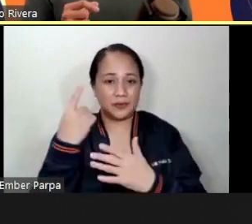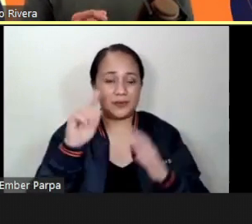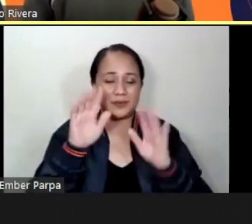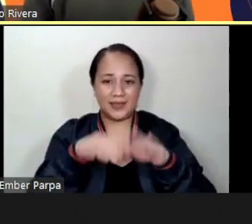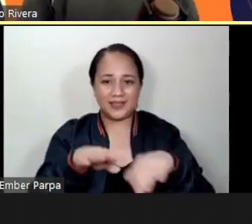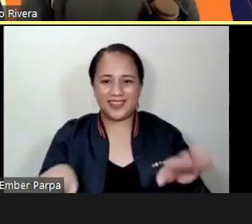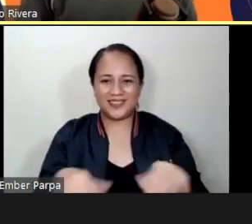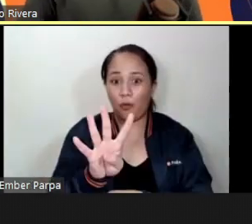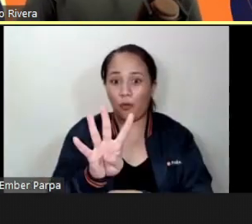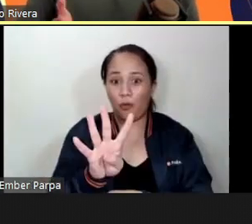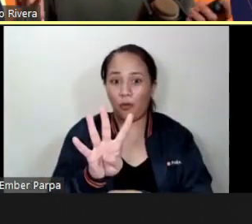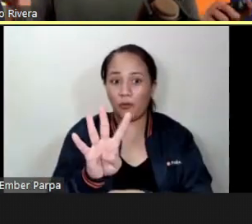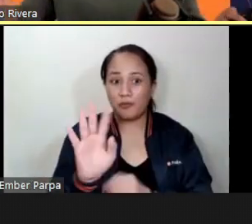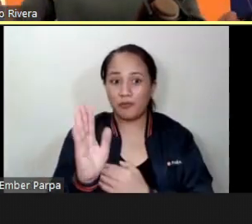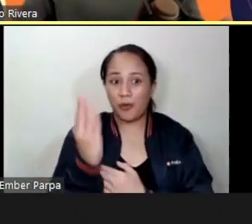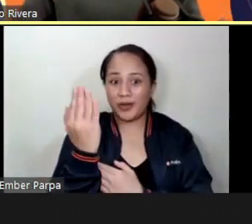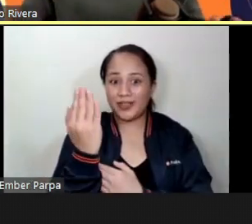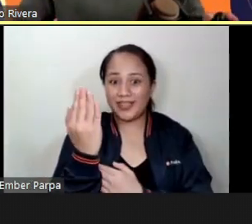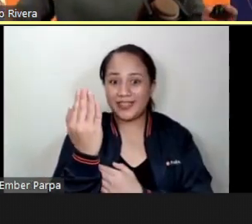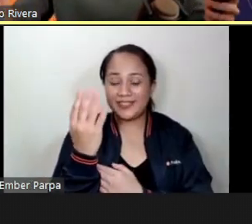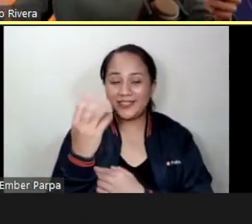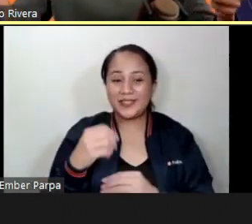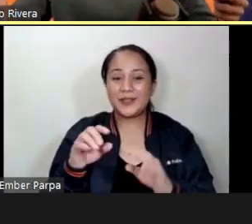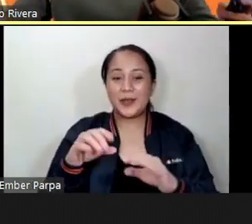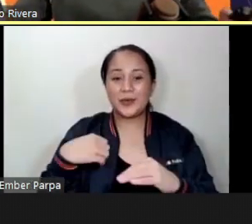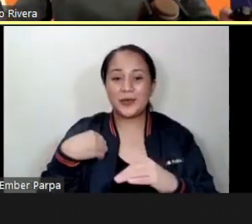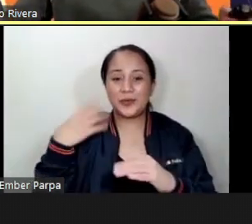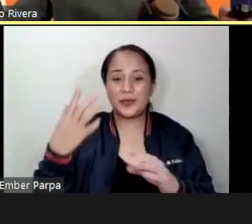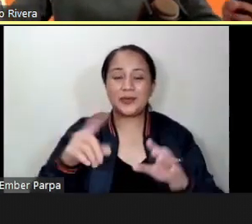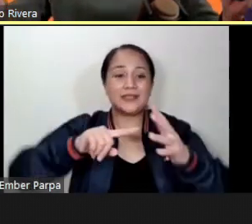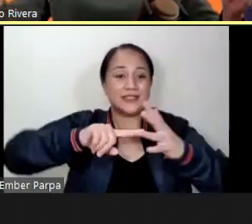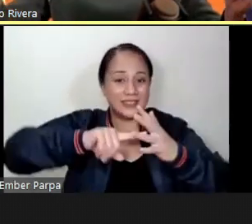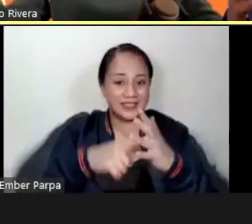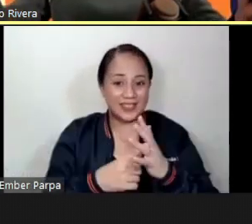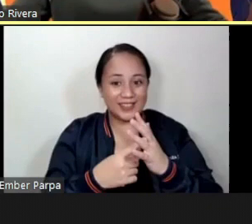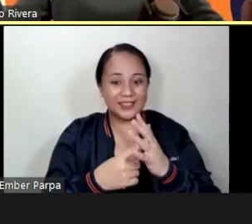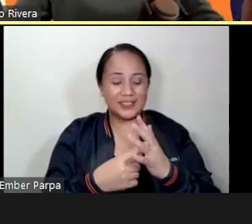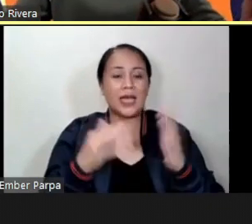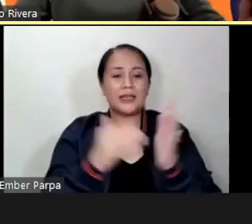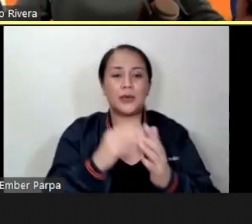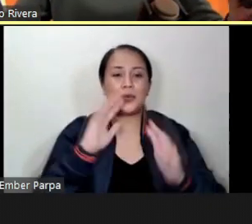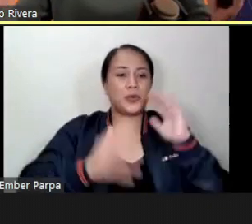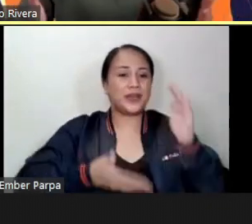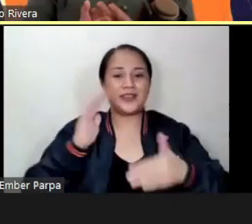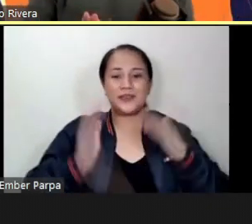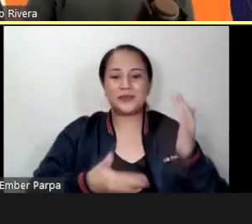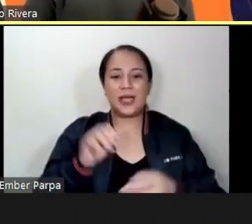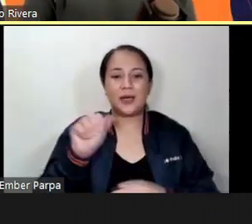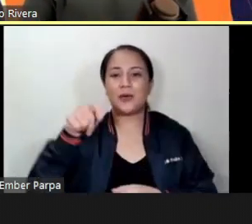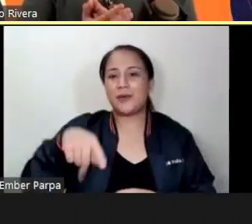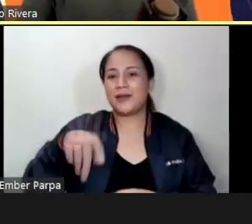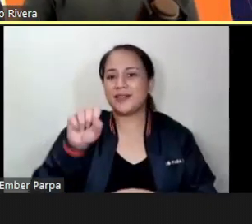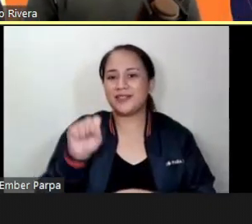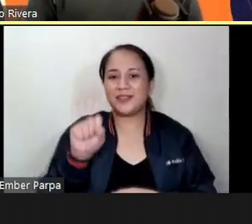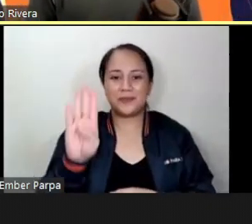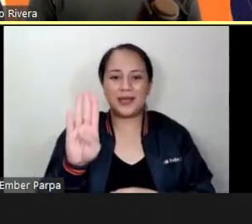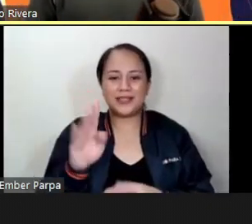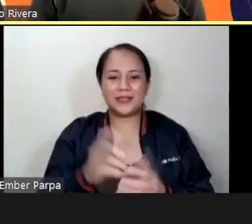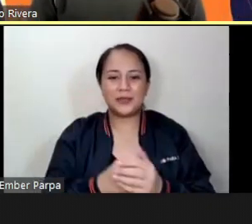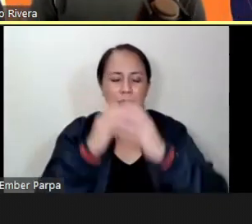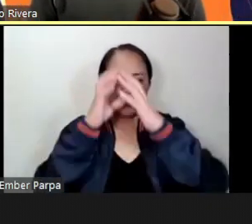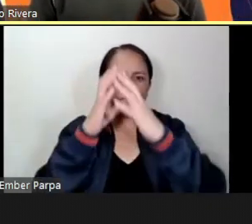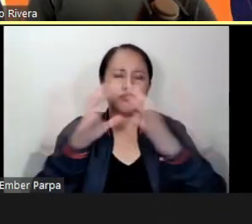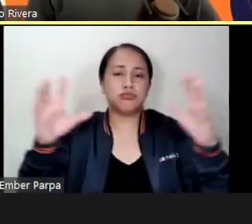sa bata. Let's officially begin. Again, welcome everyone to Akoparasabata, Reimagining